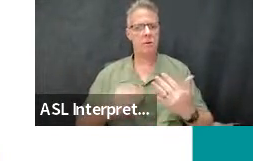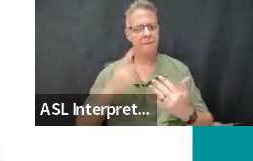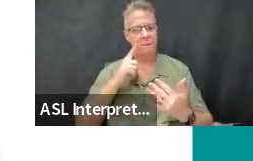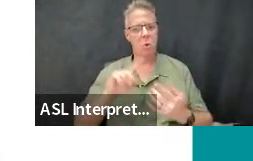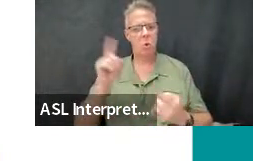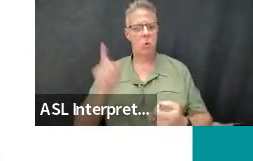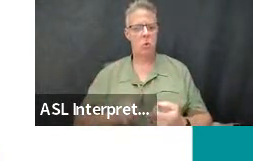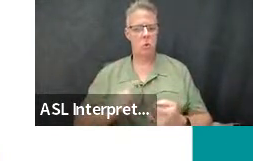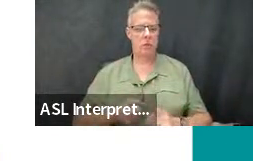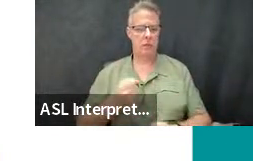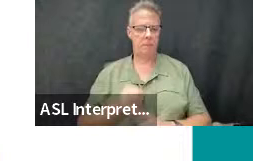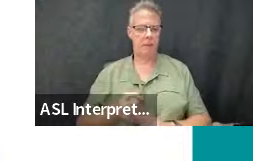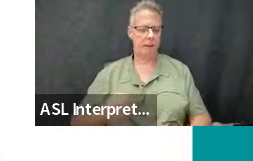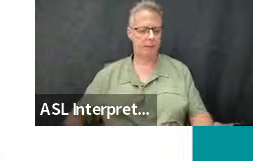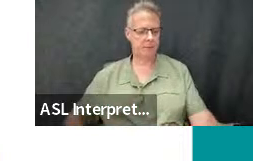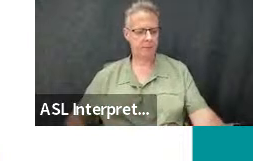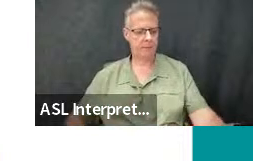impacts.